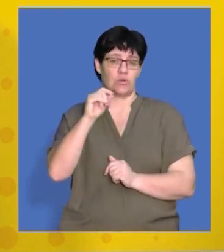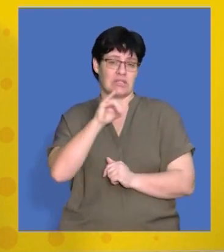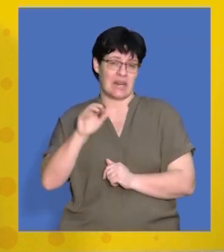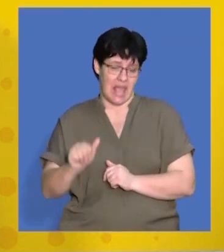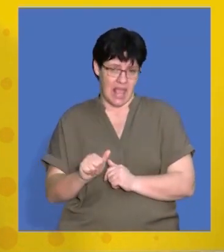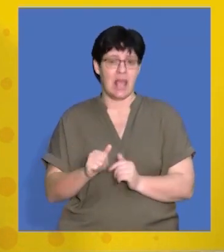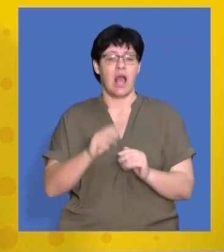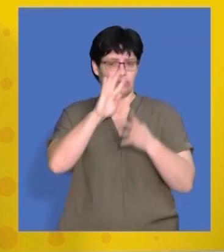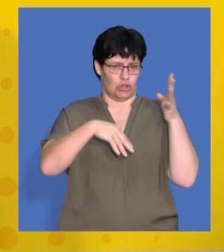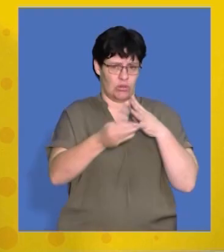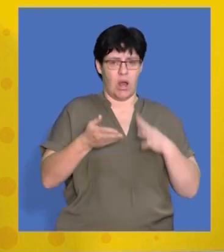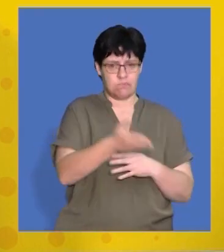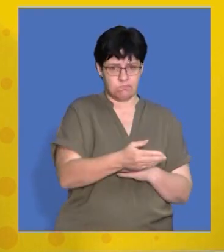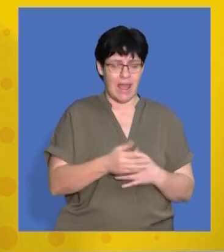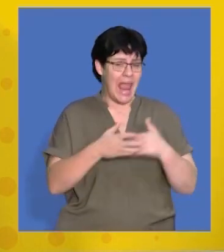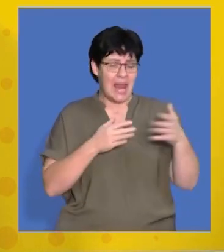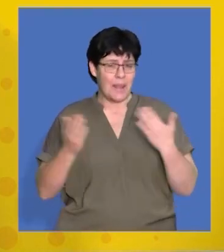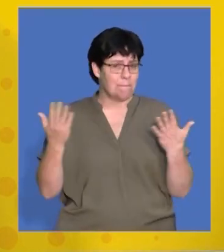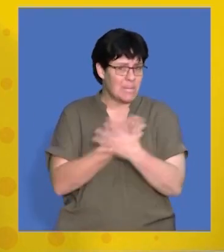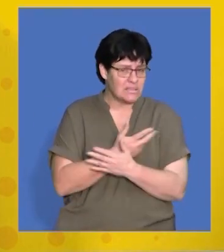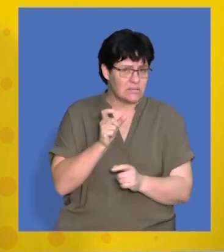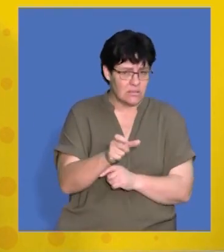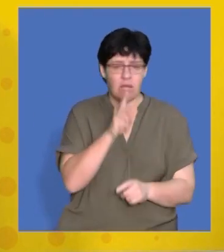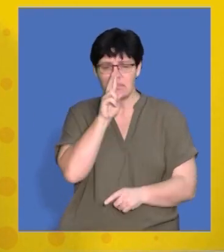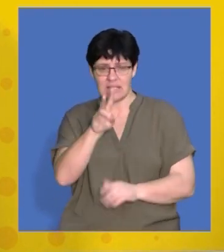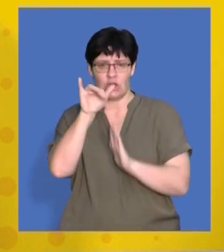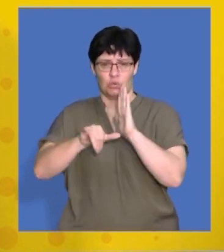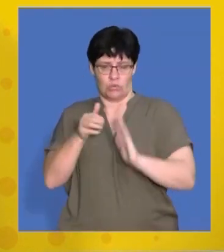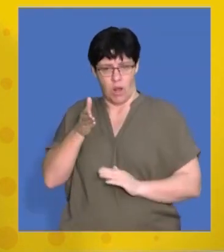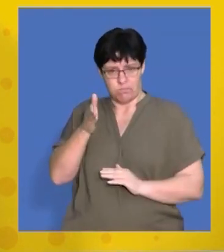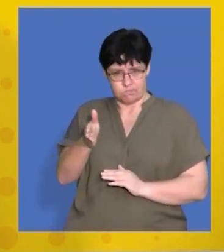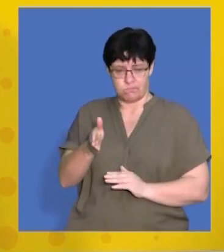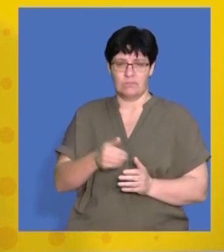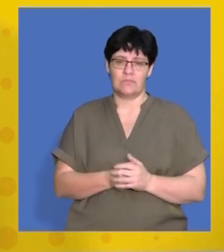www.wazamatrix.co.za. And if you missed any of the lessons, they are available on our YouTube channel